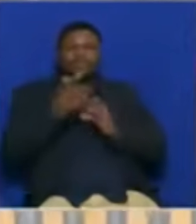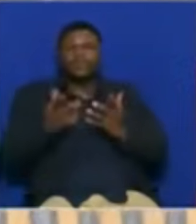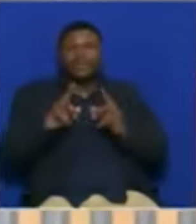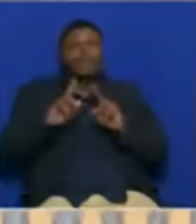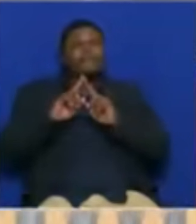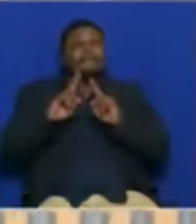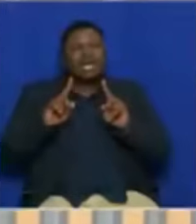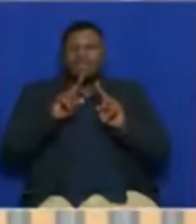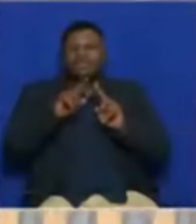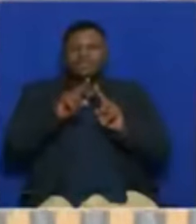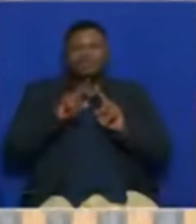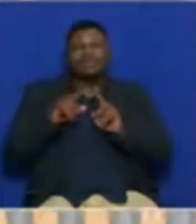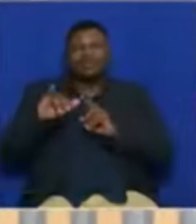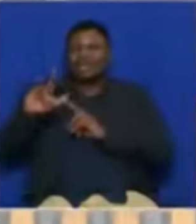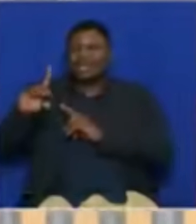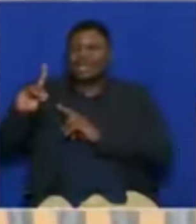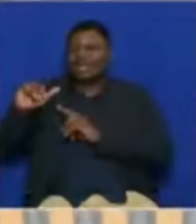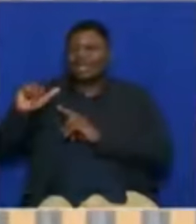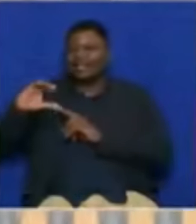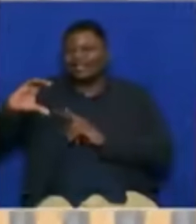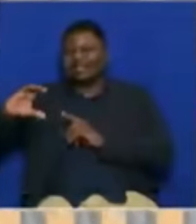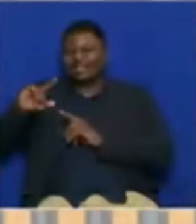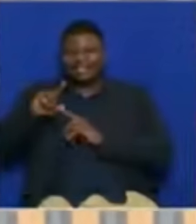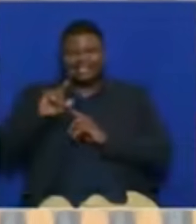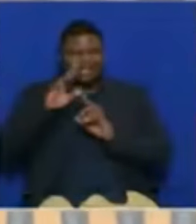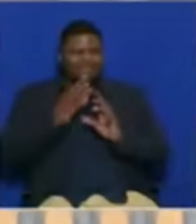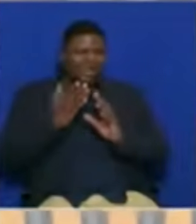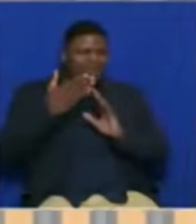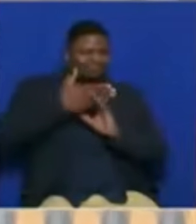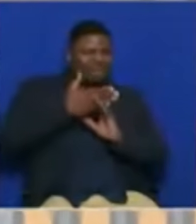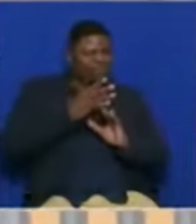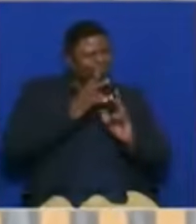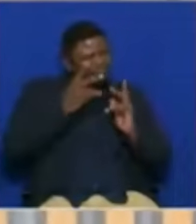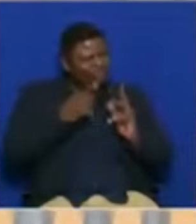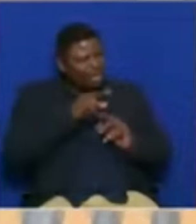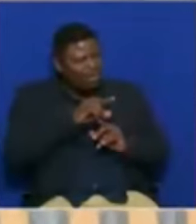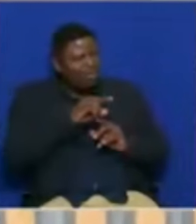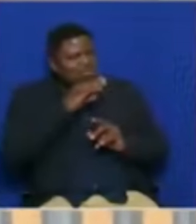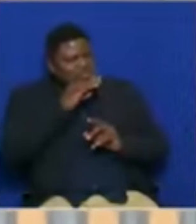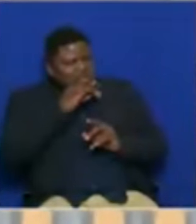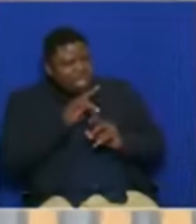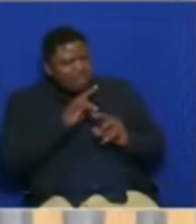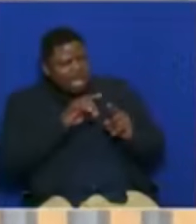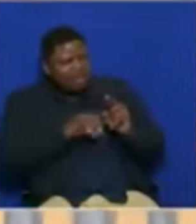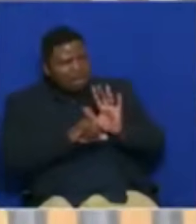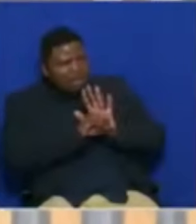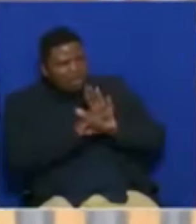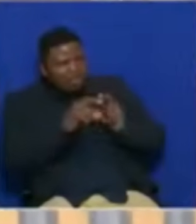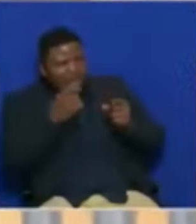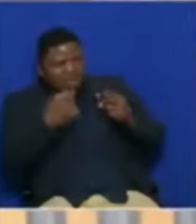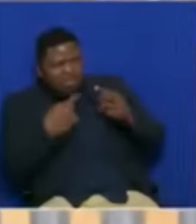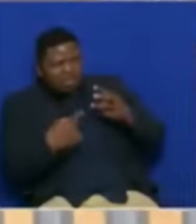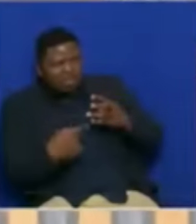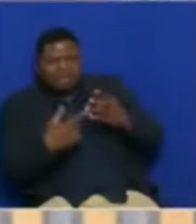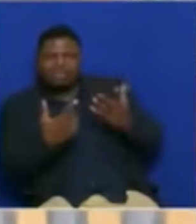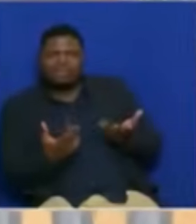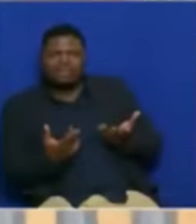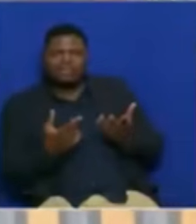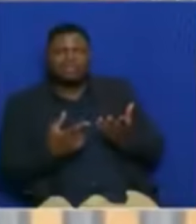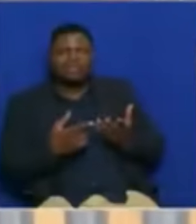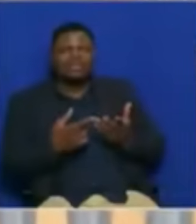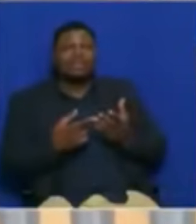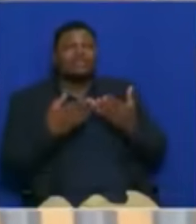blocks, because it's irrelevant to you that they have opened it up to those many people